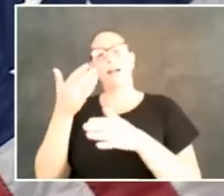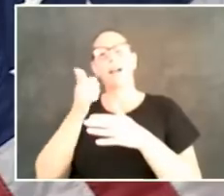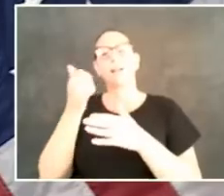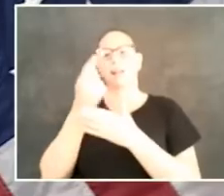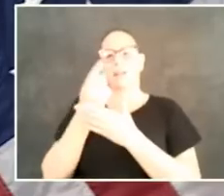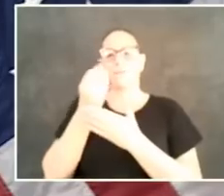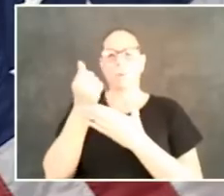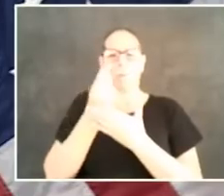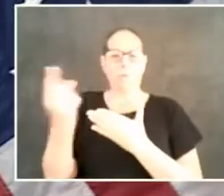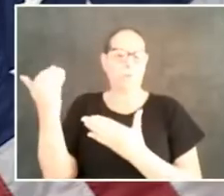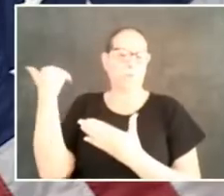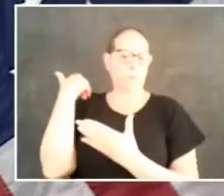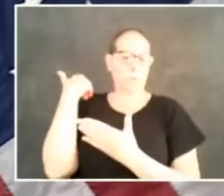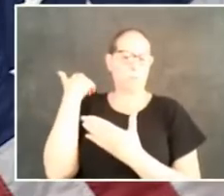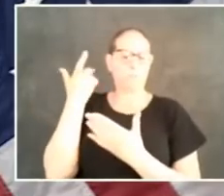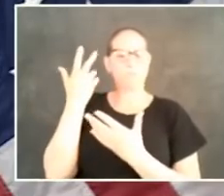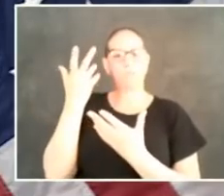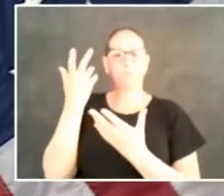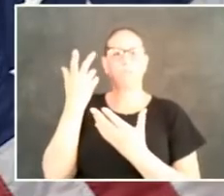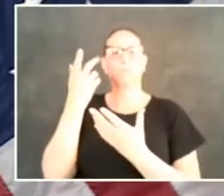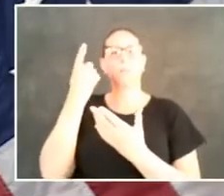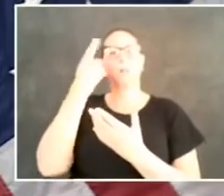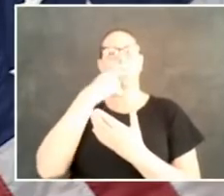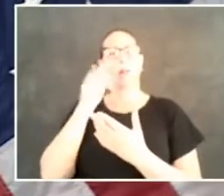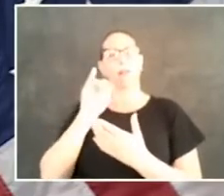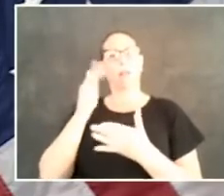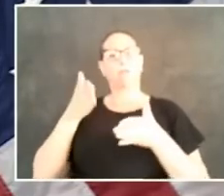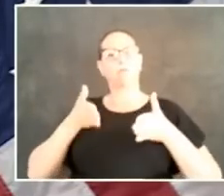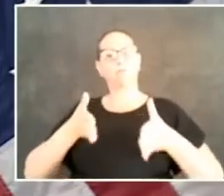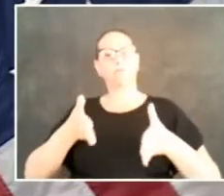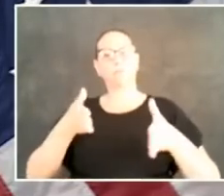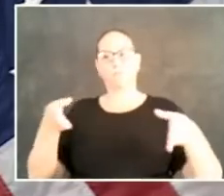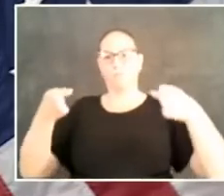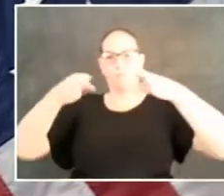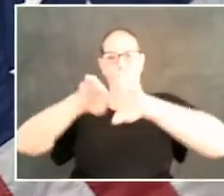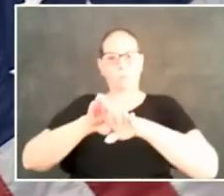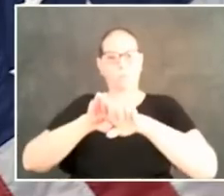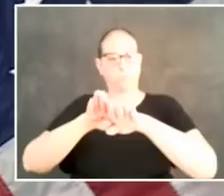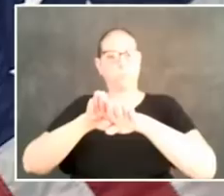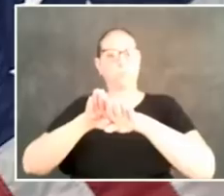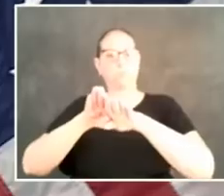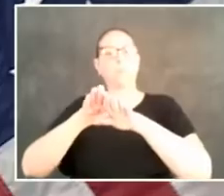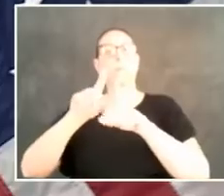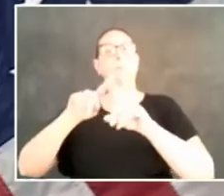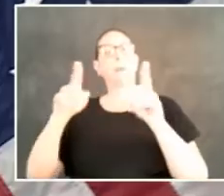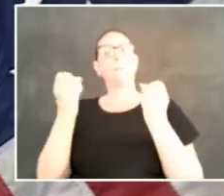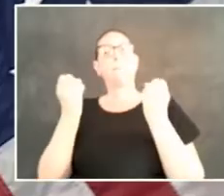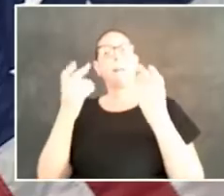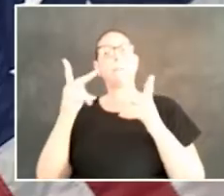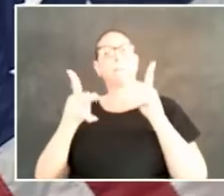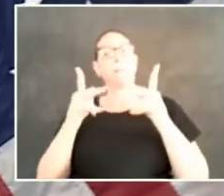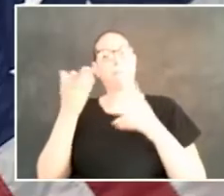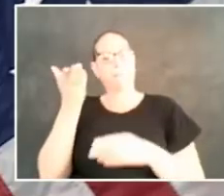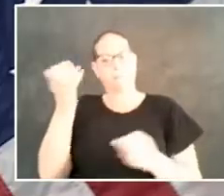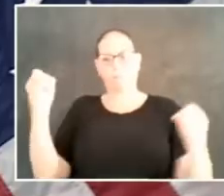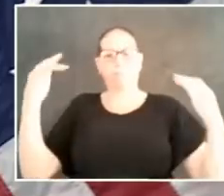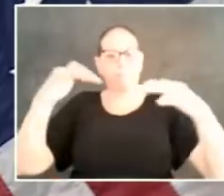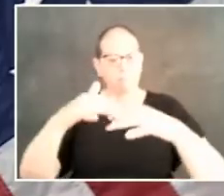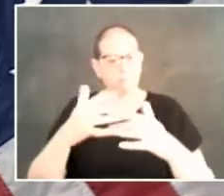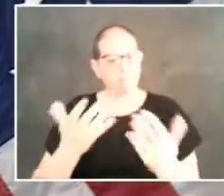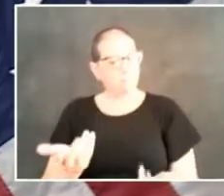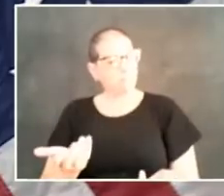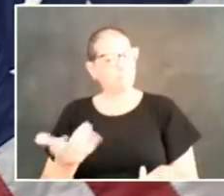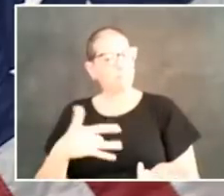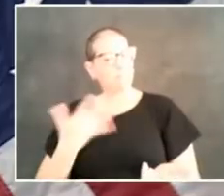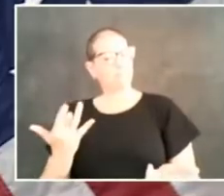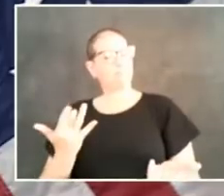shut off. I'm wondering, for these kinds of vigils are pretty common in the warmer months and